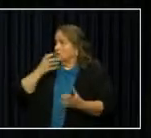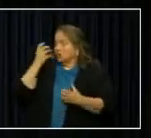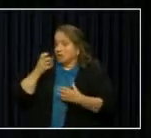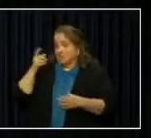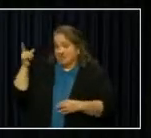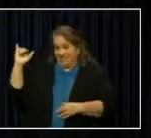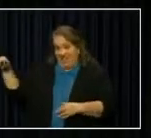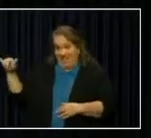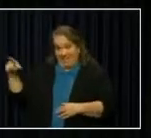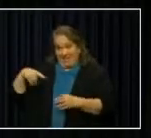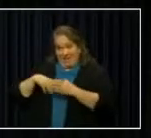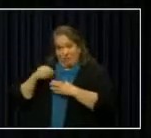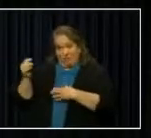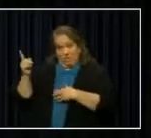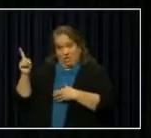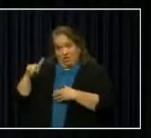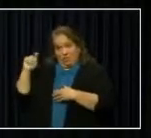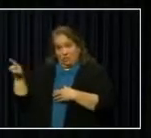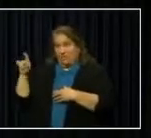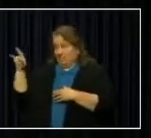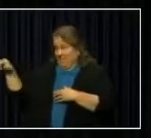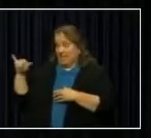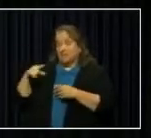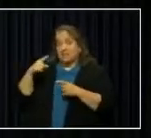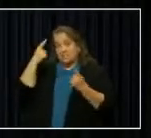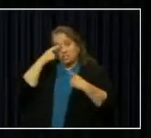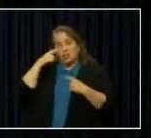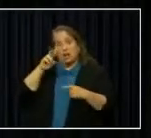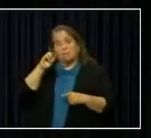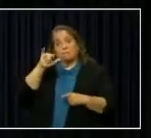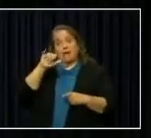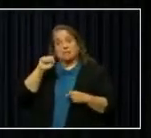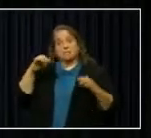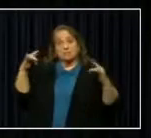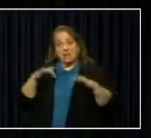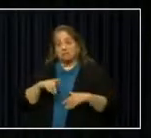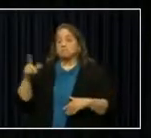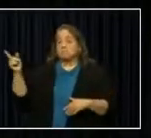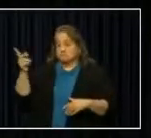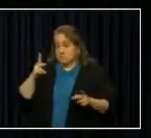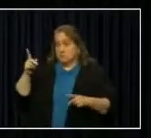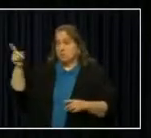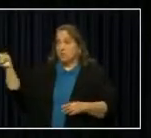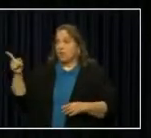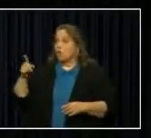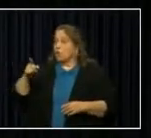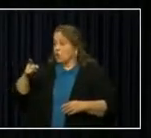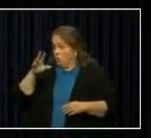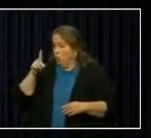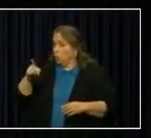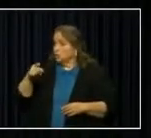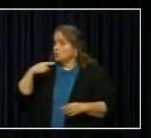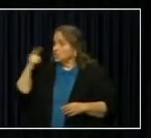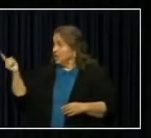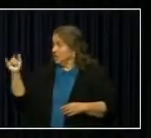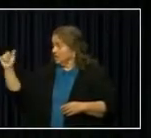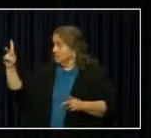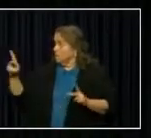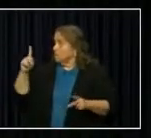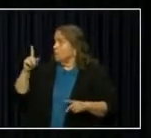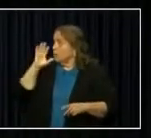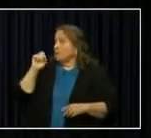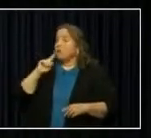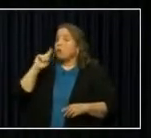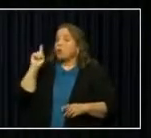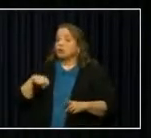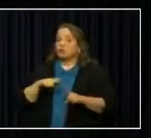Well, I think outside our door, we do have a lot of people that have gotten together and are close.